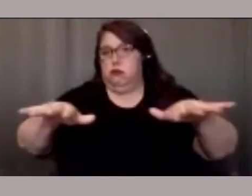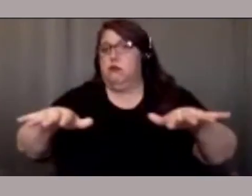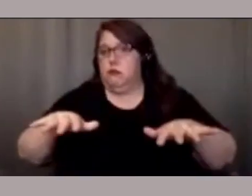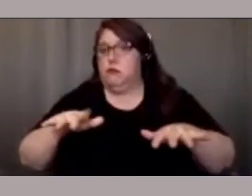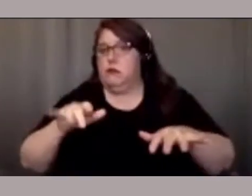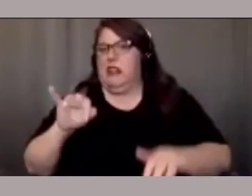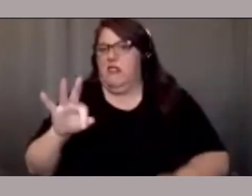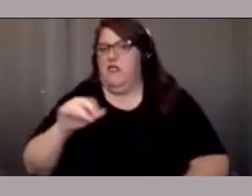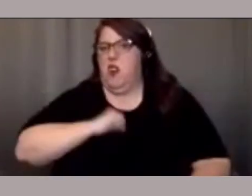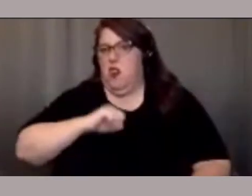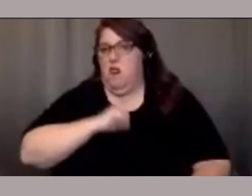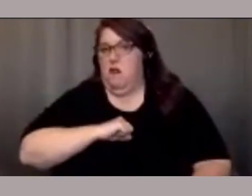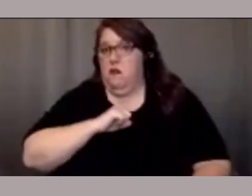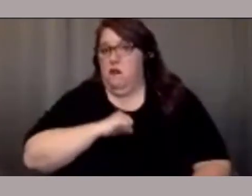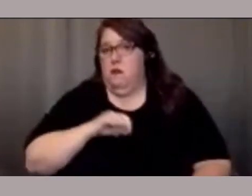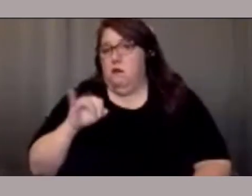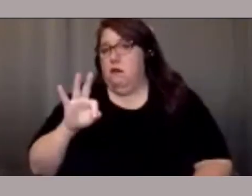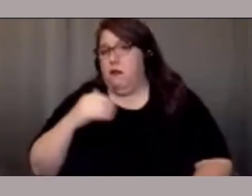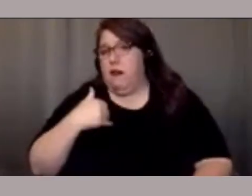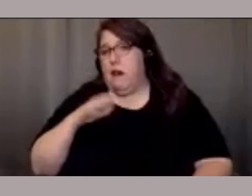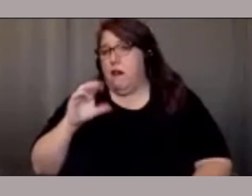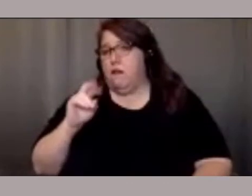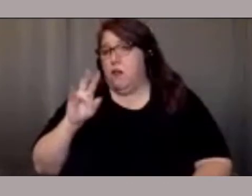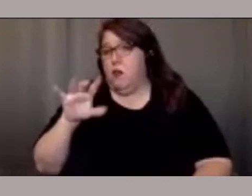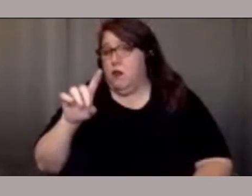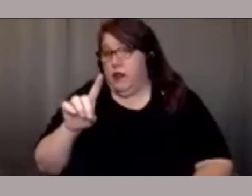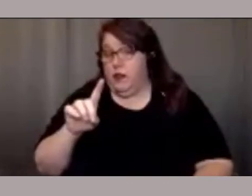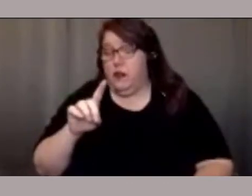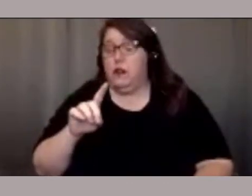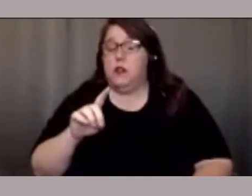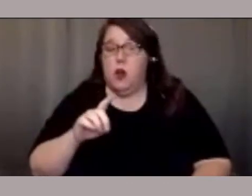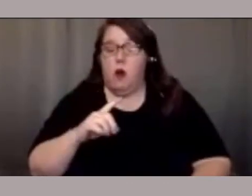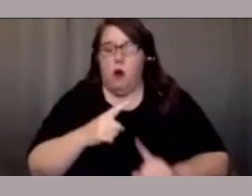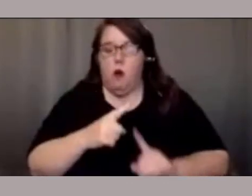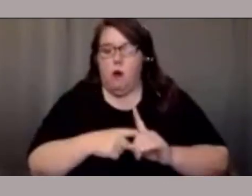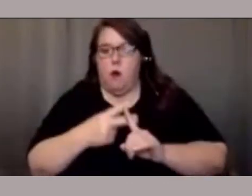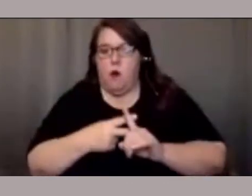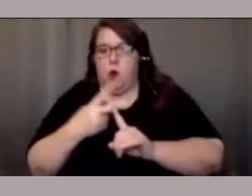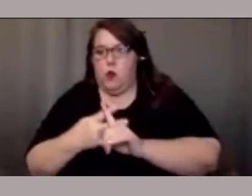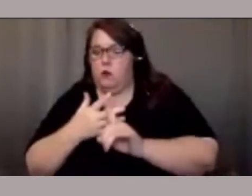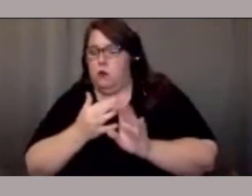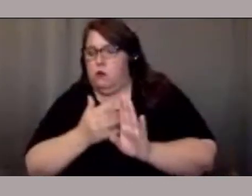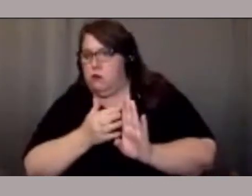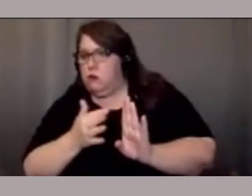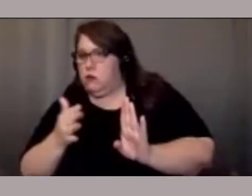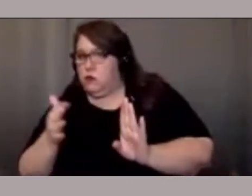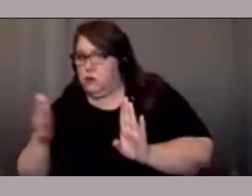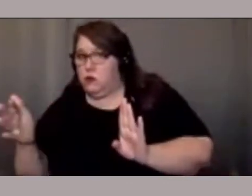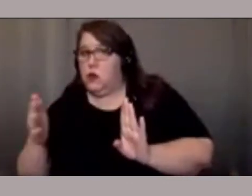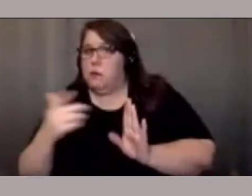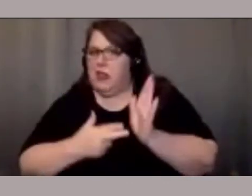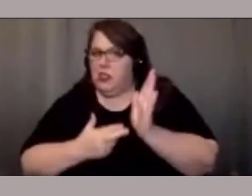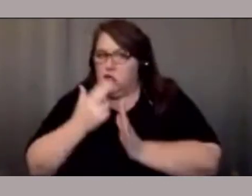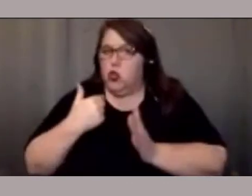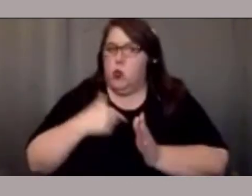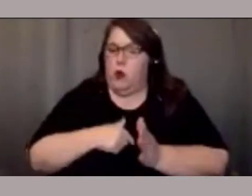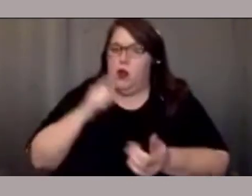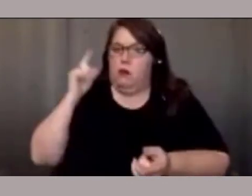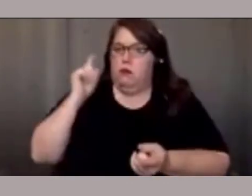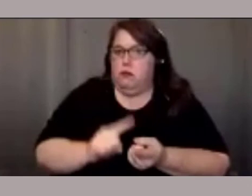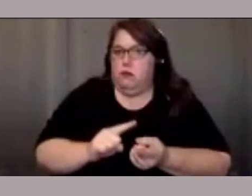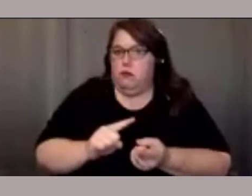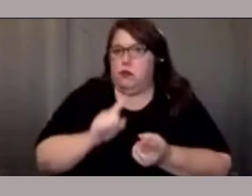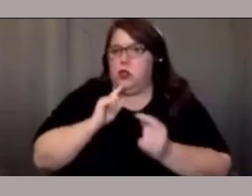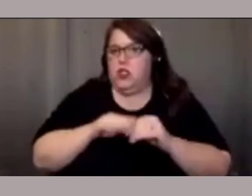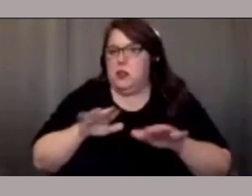may contain COVID. So it's our role over the next few months as Coloradans to be sure we're doing everything we can to reduce the spread. Even